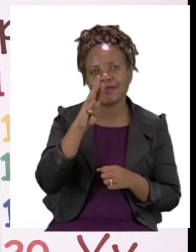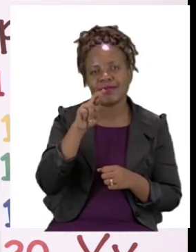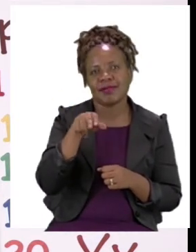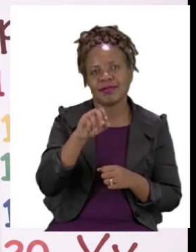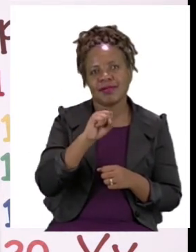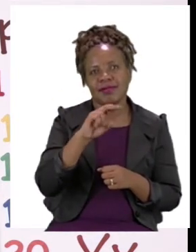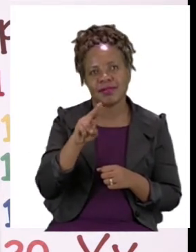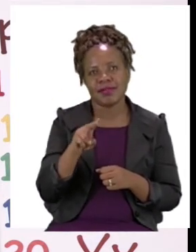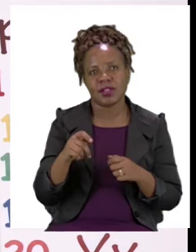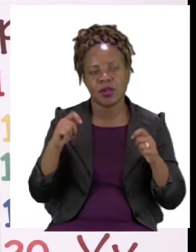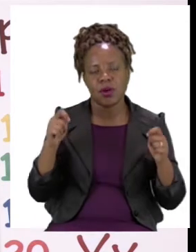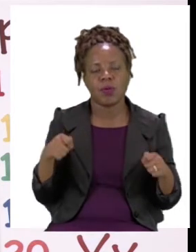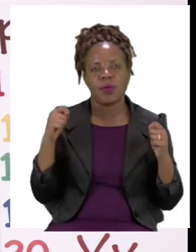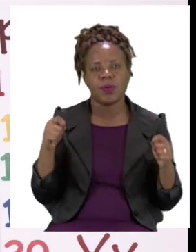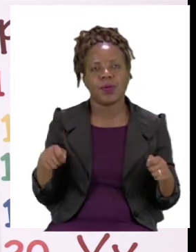Skip.